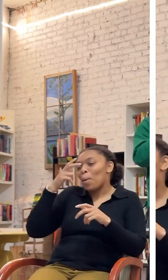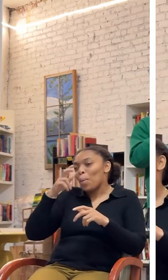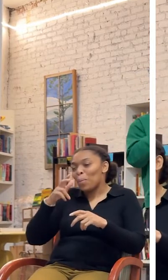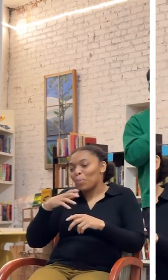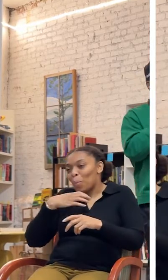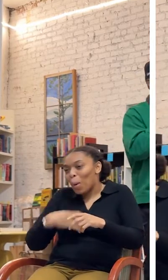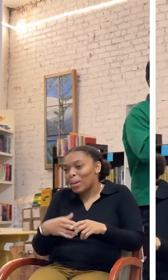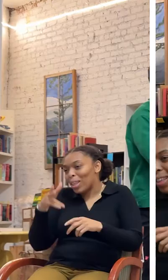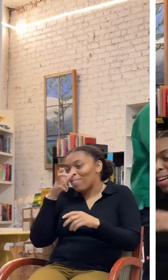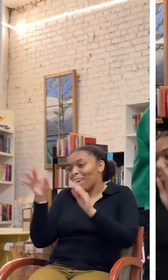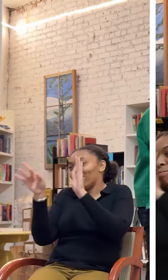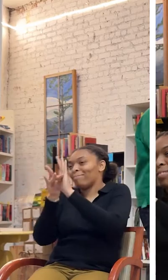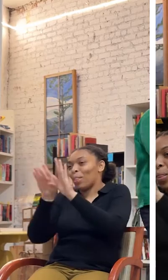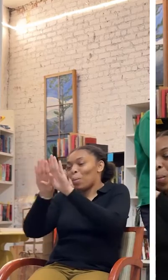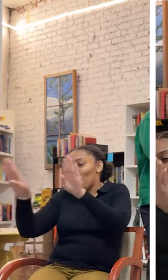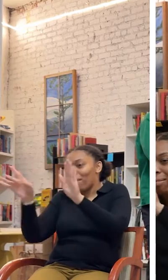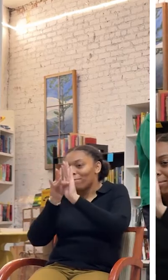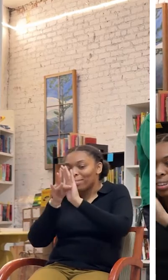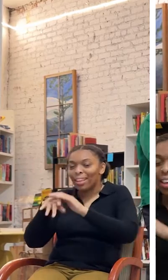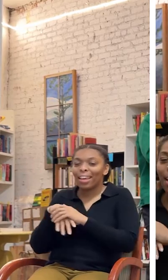fly on the wall in Cleve's life. I